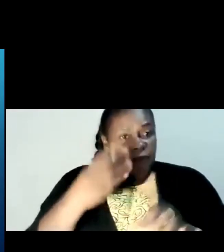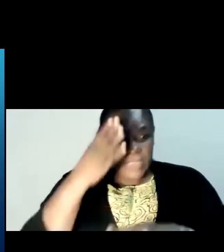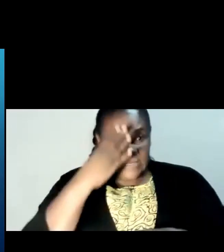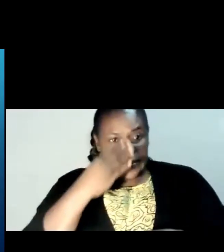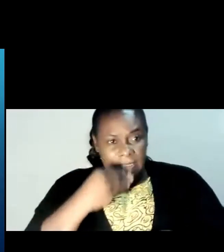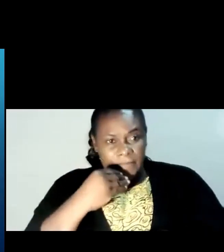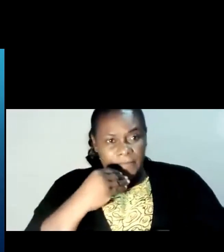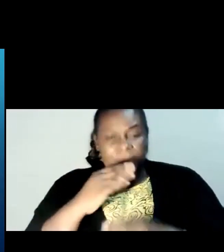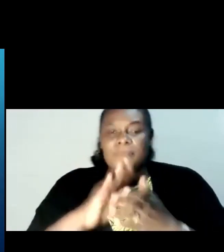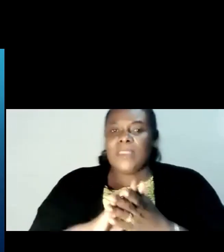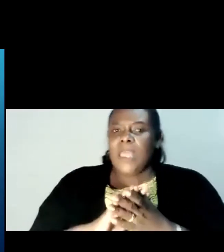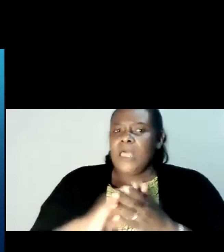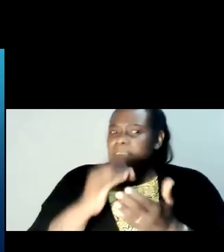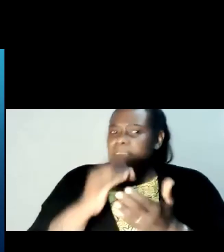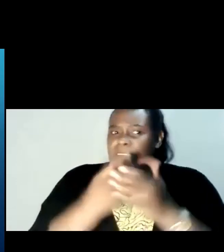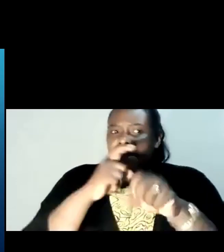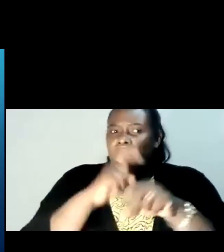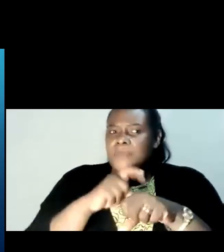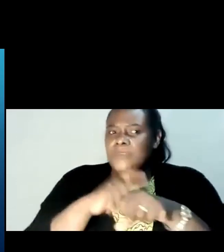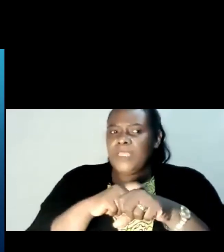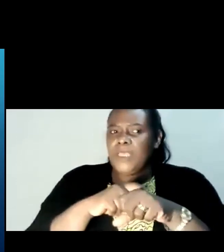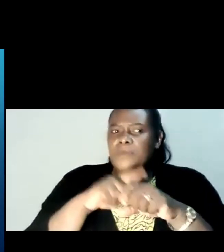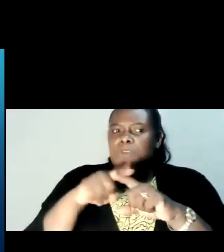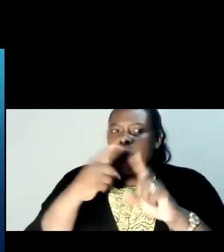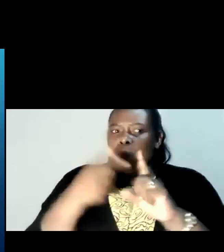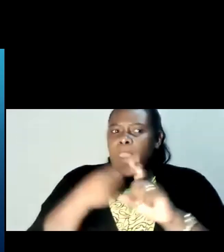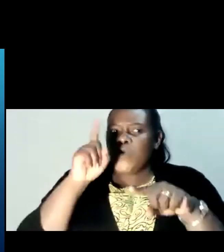very simple things that we might not be noticing,